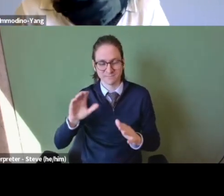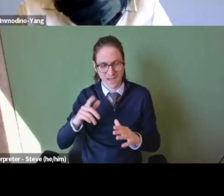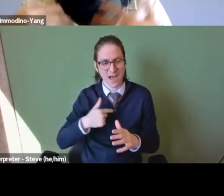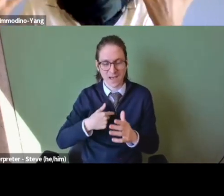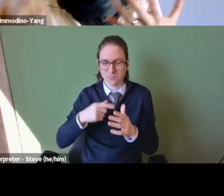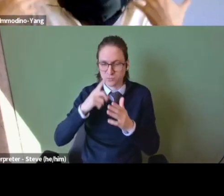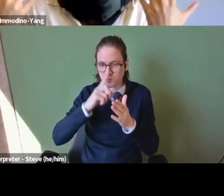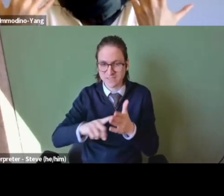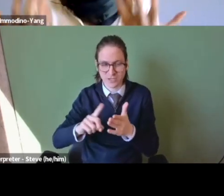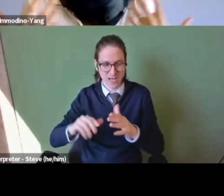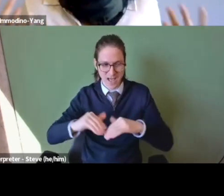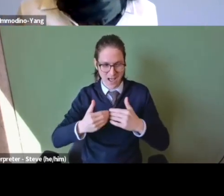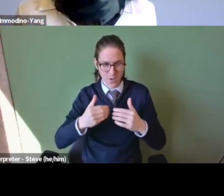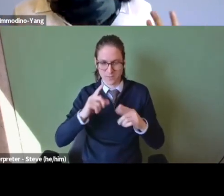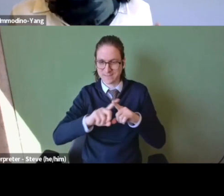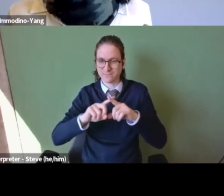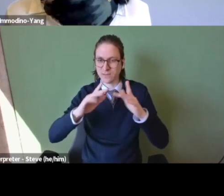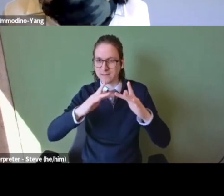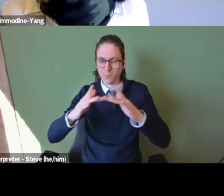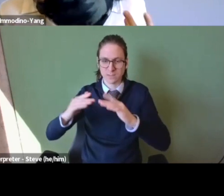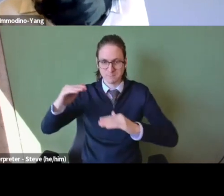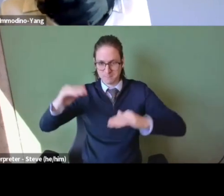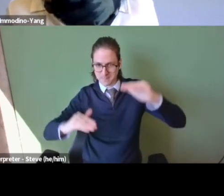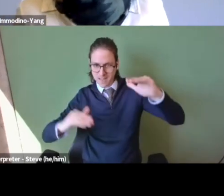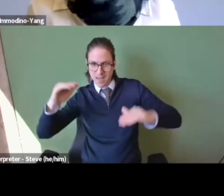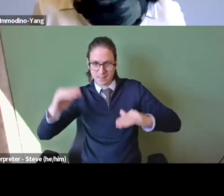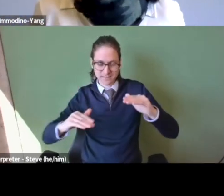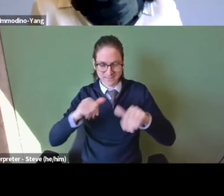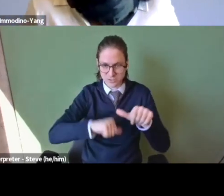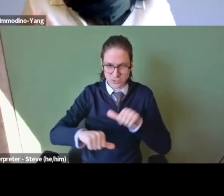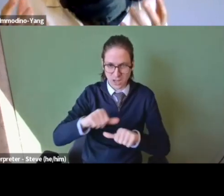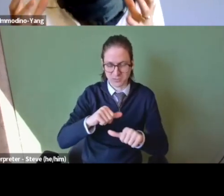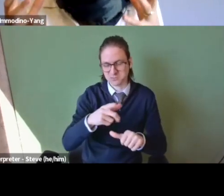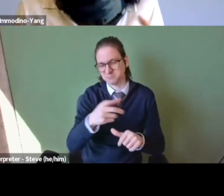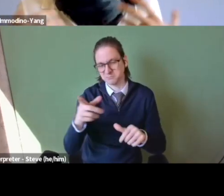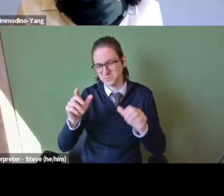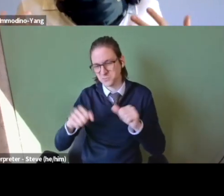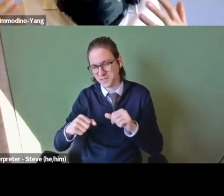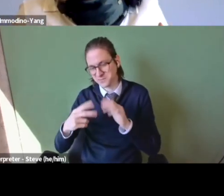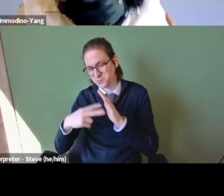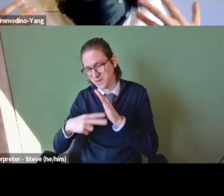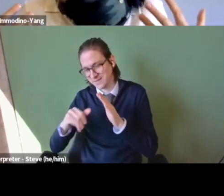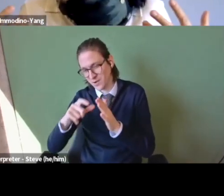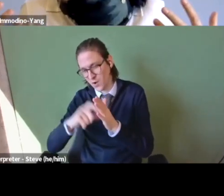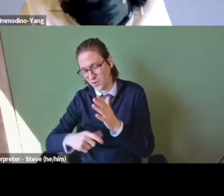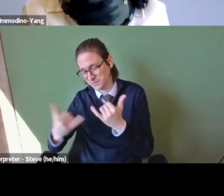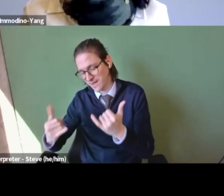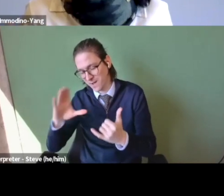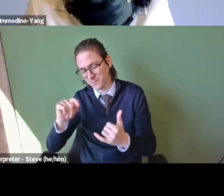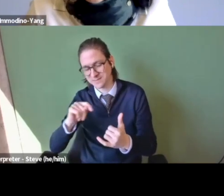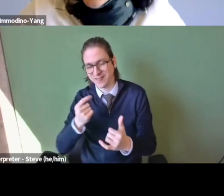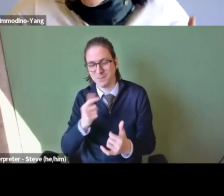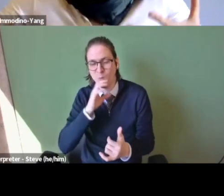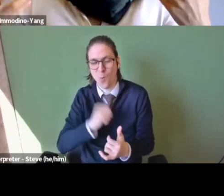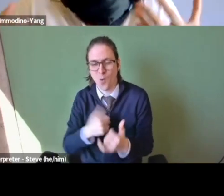And you can go look and read more there, although it's getting a little out of date now. But the idea is that the default mode network